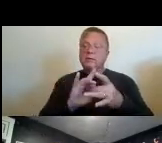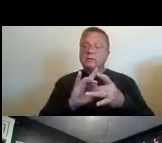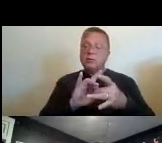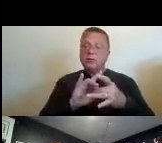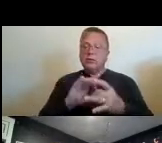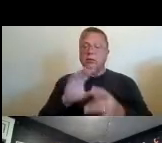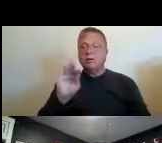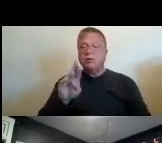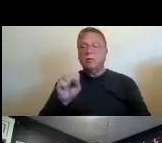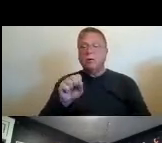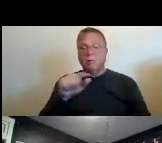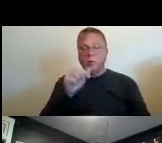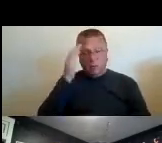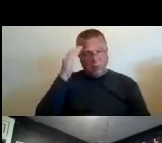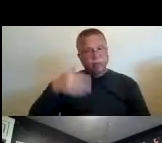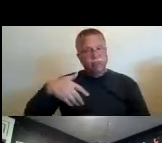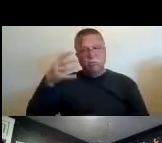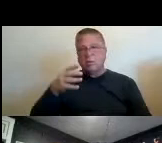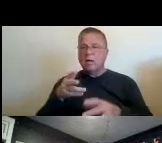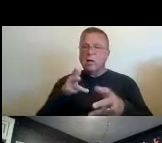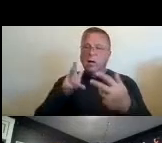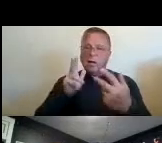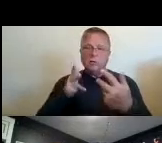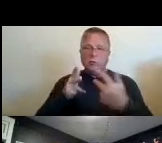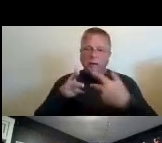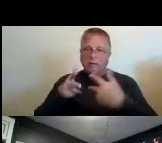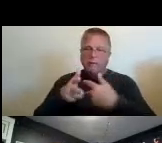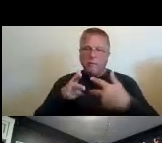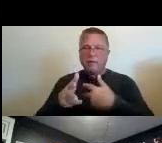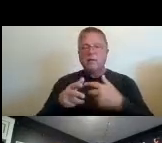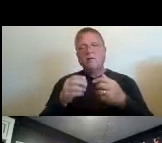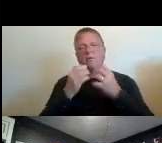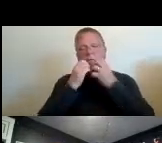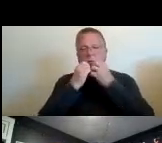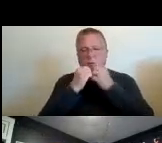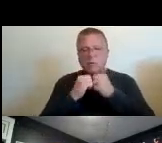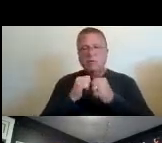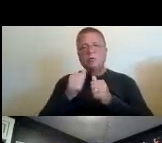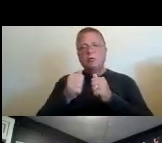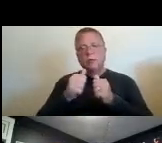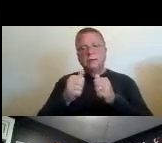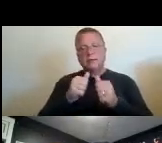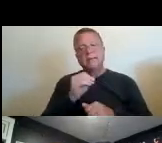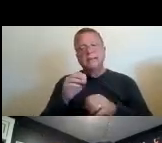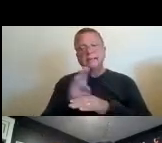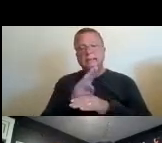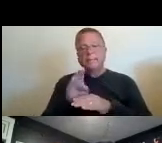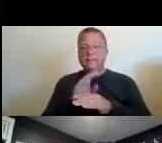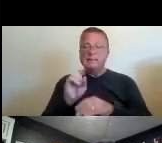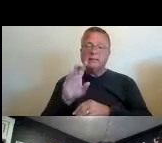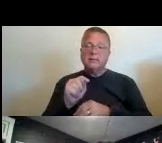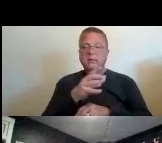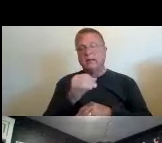I think we all know it's a higher volume street. It's a critical transit connection. It is a business district. And of course, there's a lot